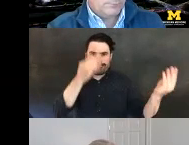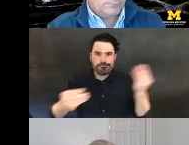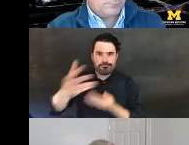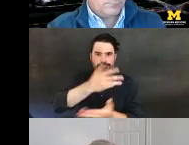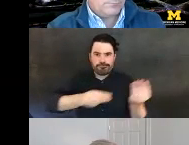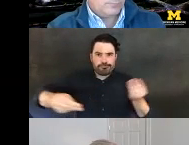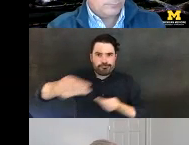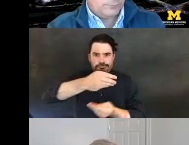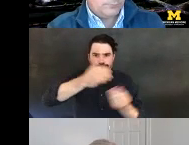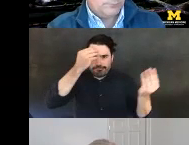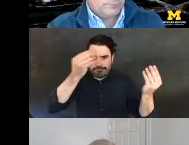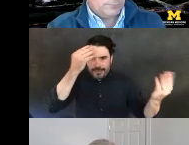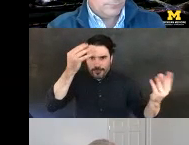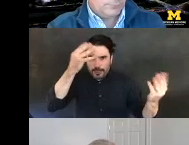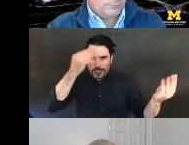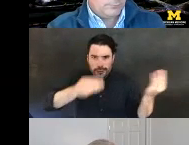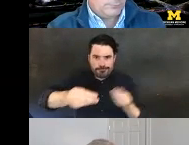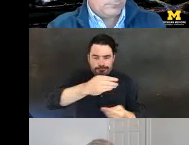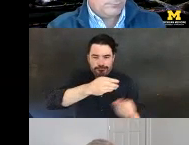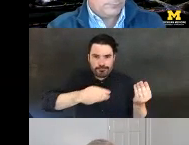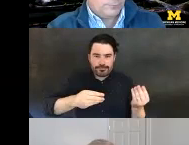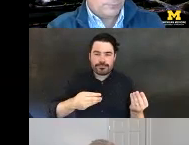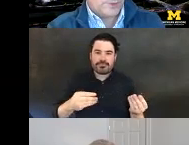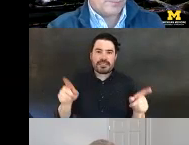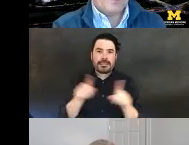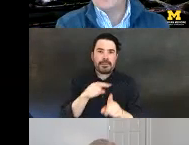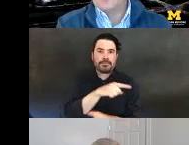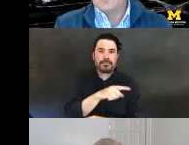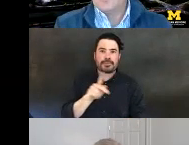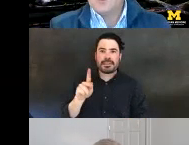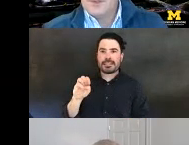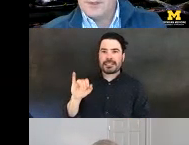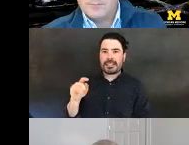there is, as Keith just said, at these various sites.